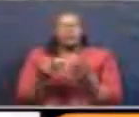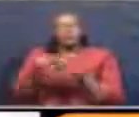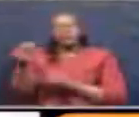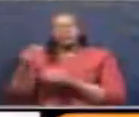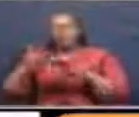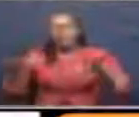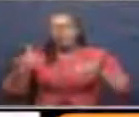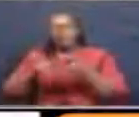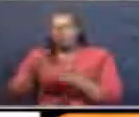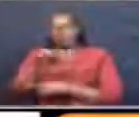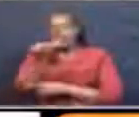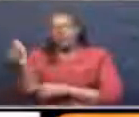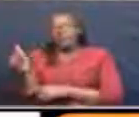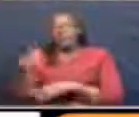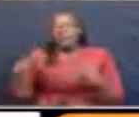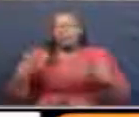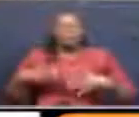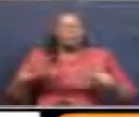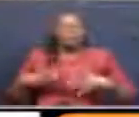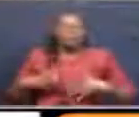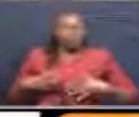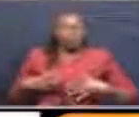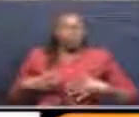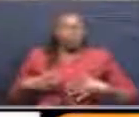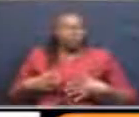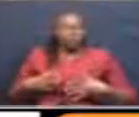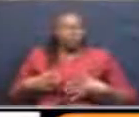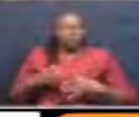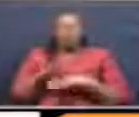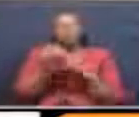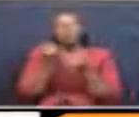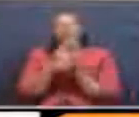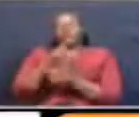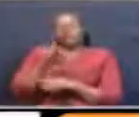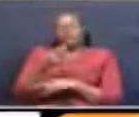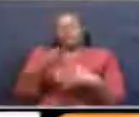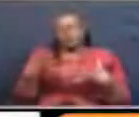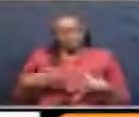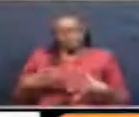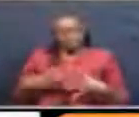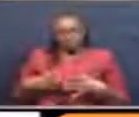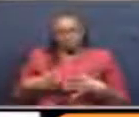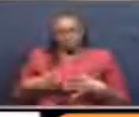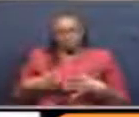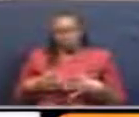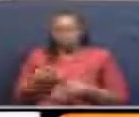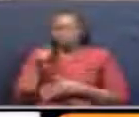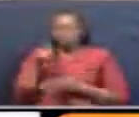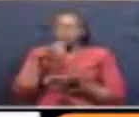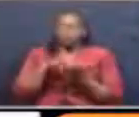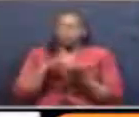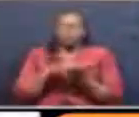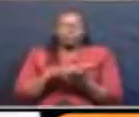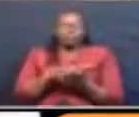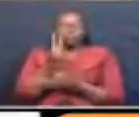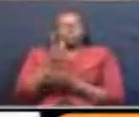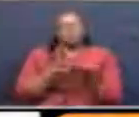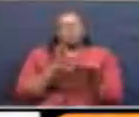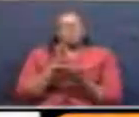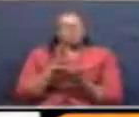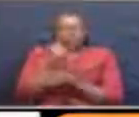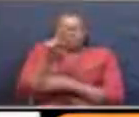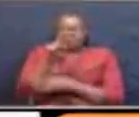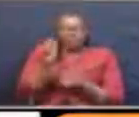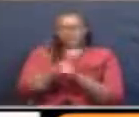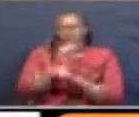sold properties to other people, amounting to 12,000 people. In this case, two